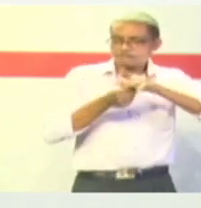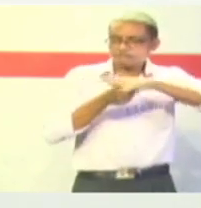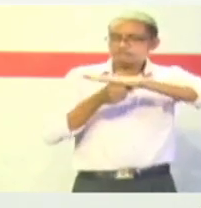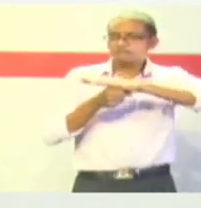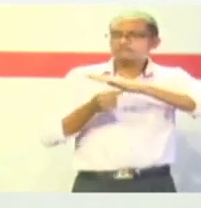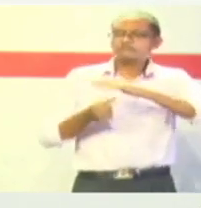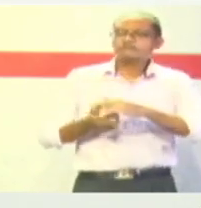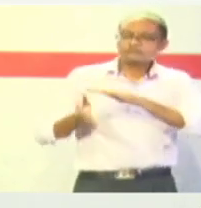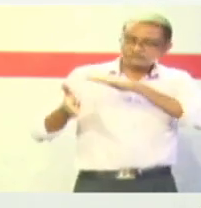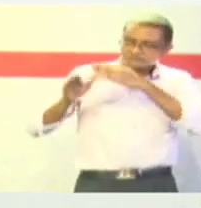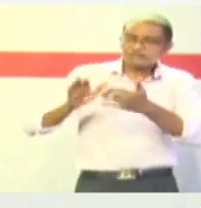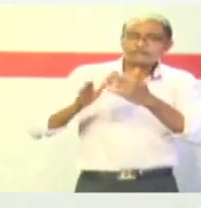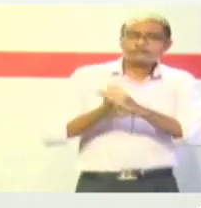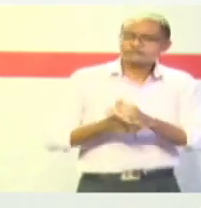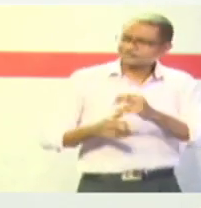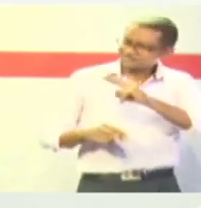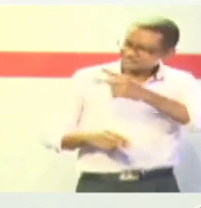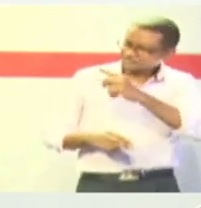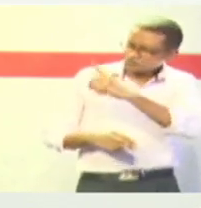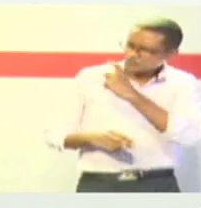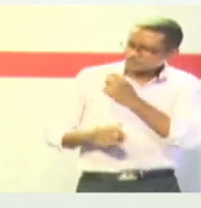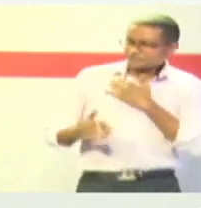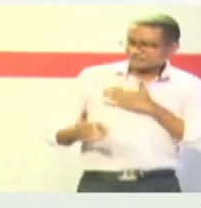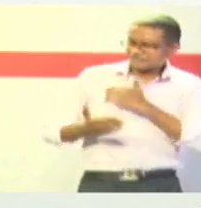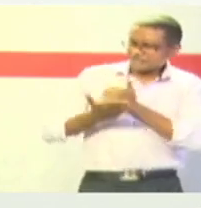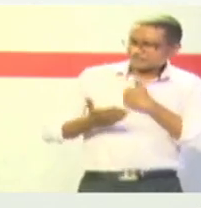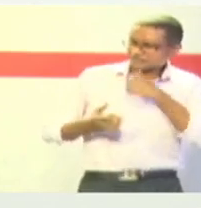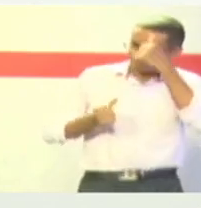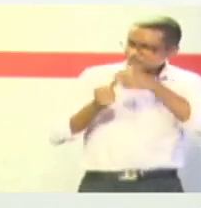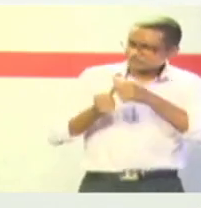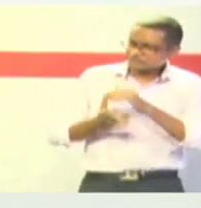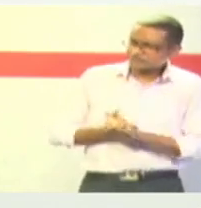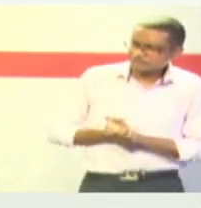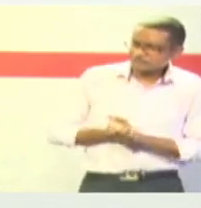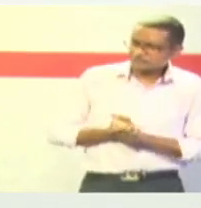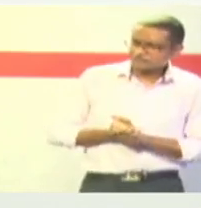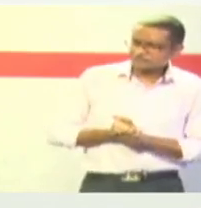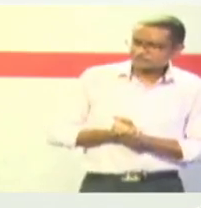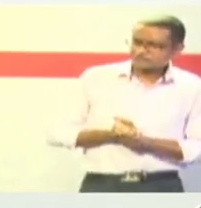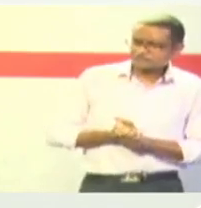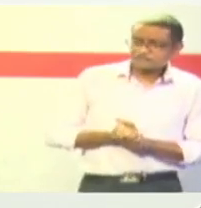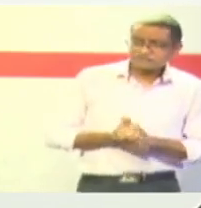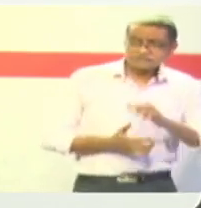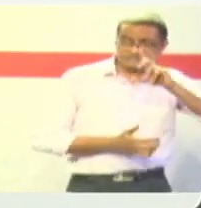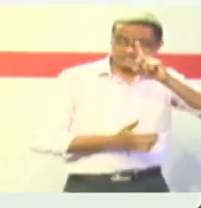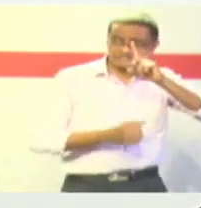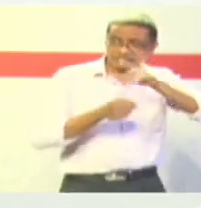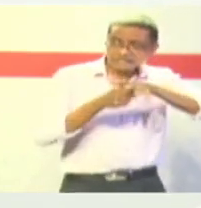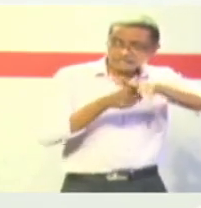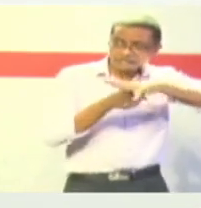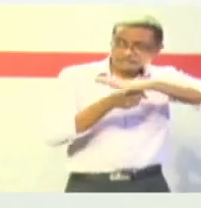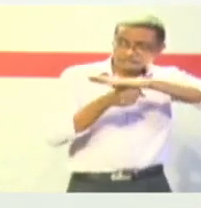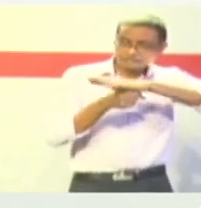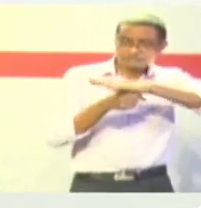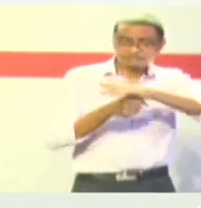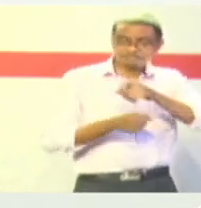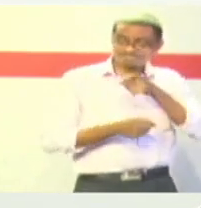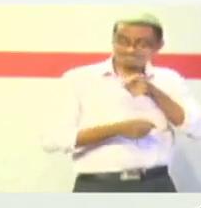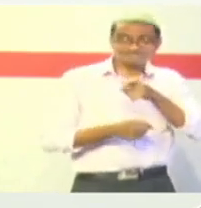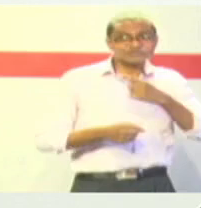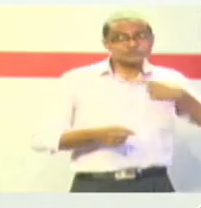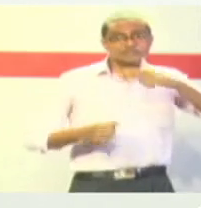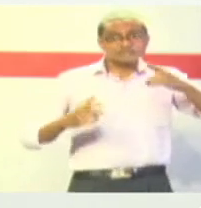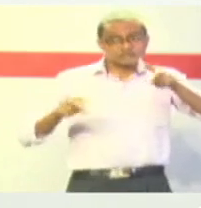what again? Just remind me of the second question, Prior. Their cases in Delta. Yeah, so Delta, I mean, again, it is a variant